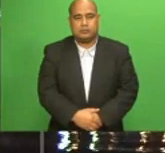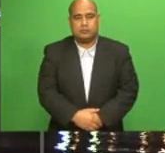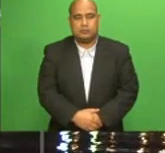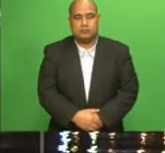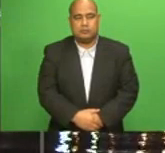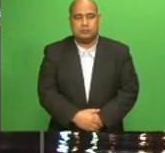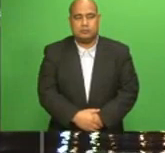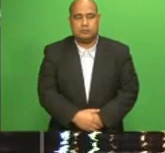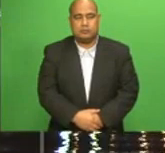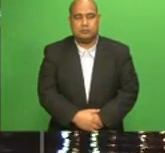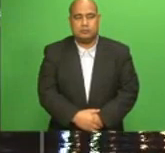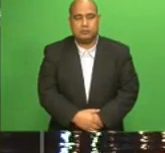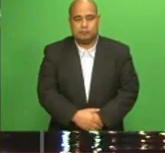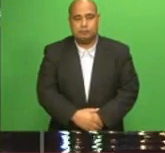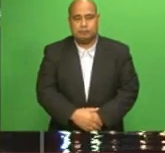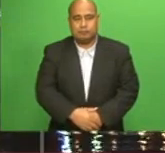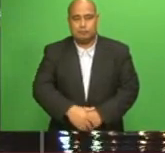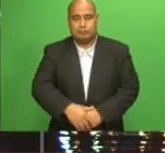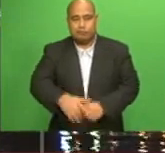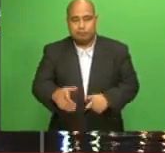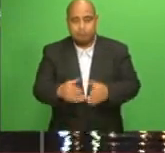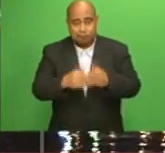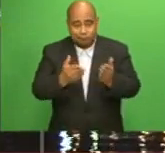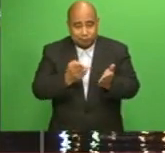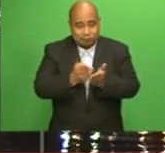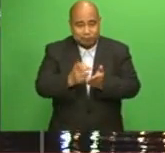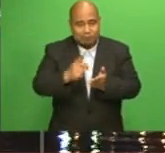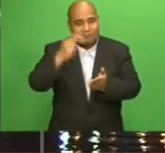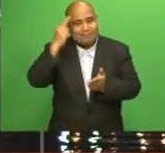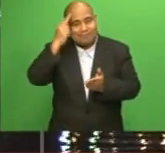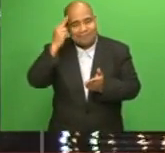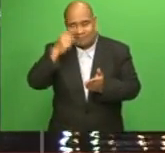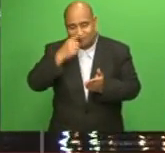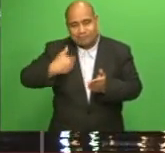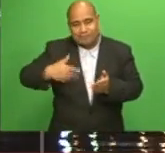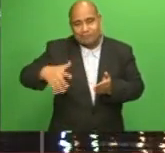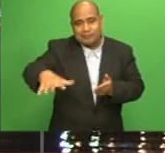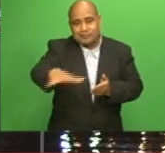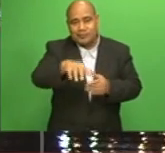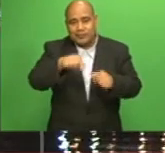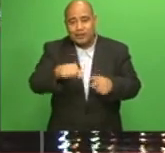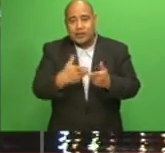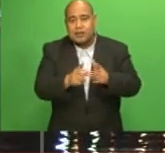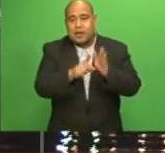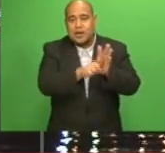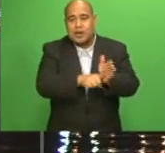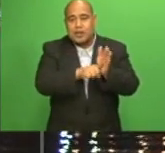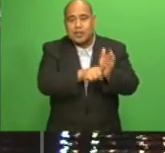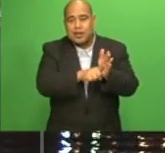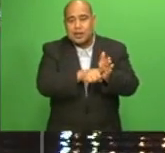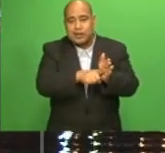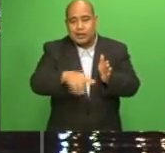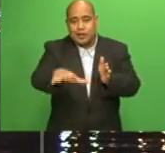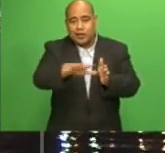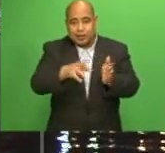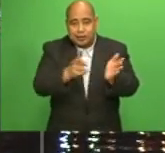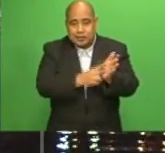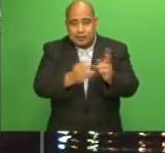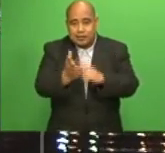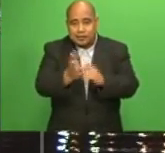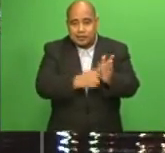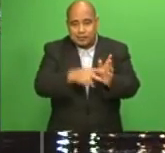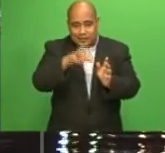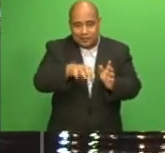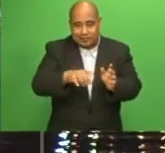It's a dream come true for people living in the Nabuto and Nasoata settlements of Lautoka, as finally they have electricity in their